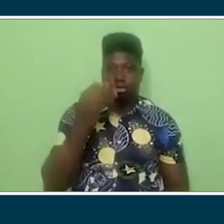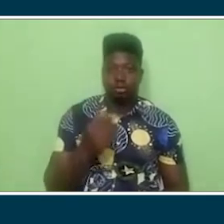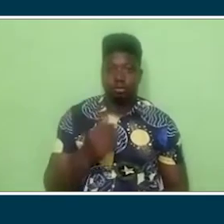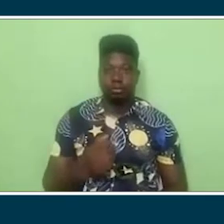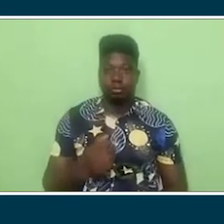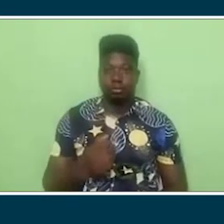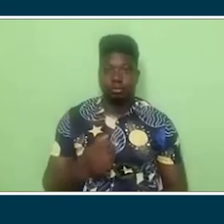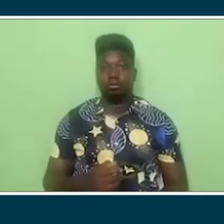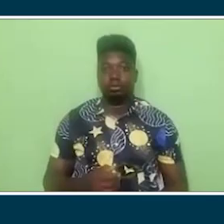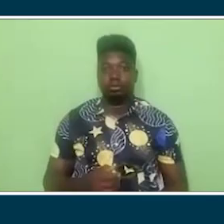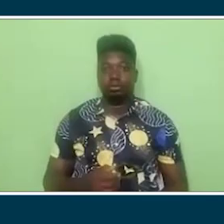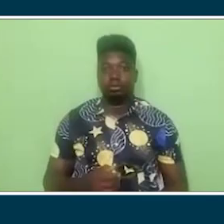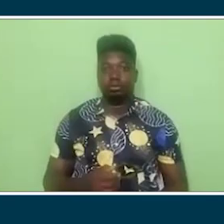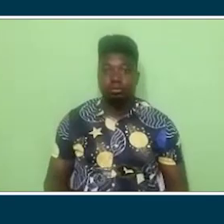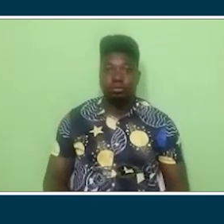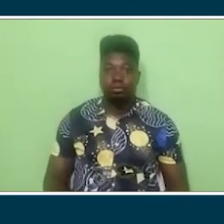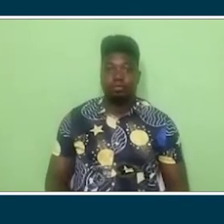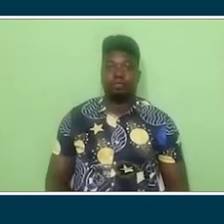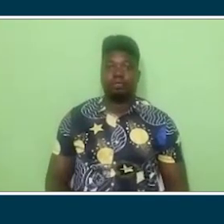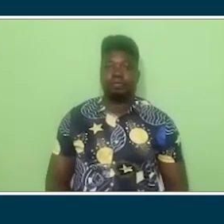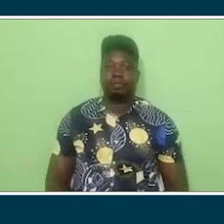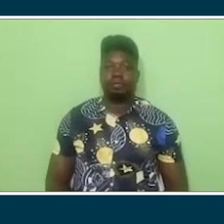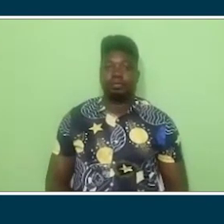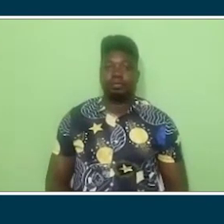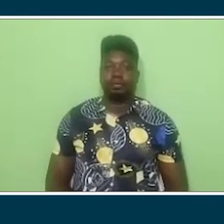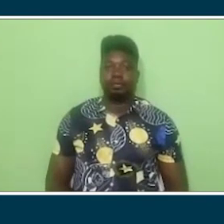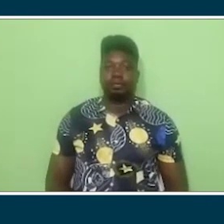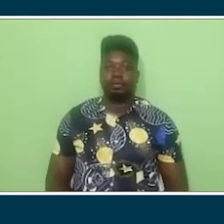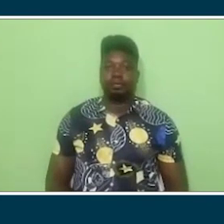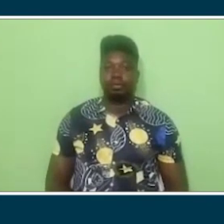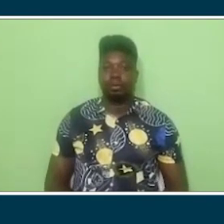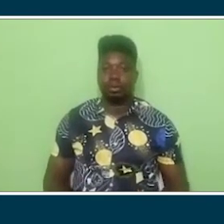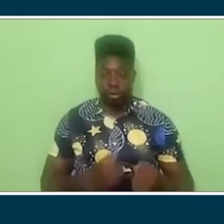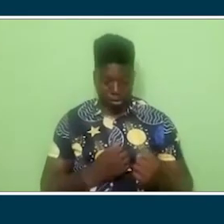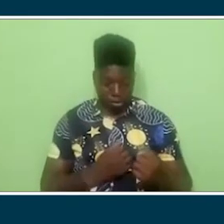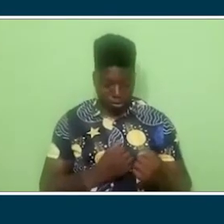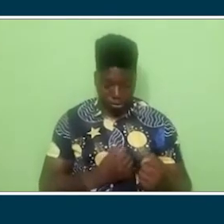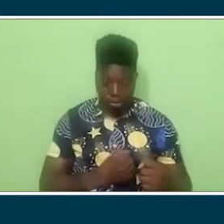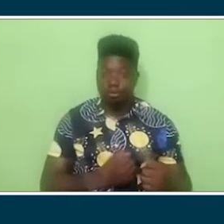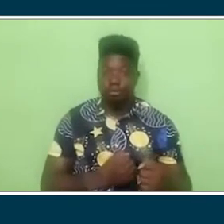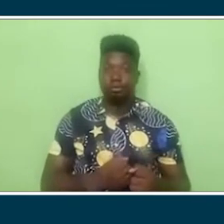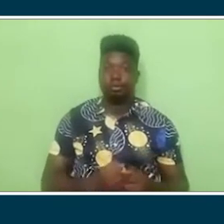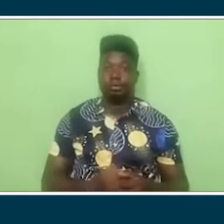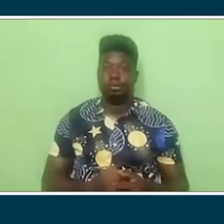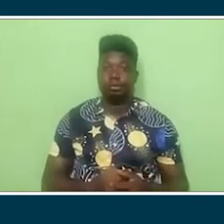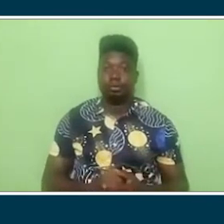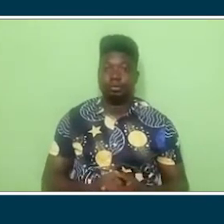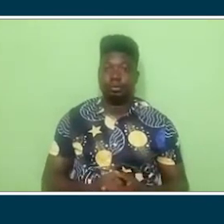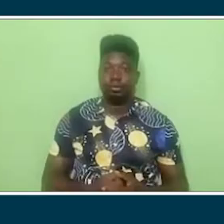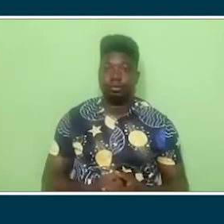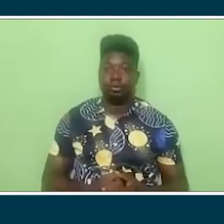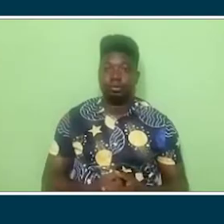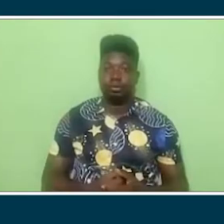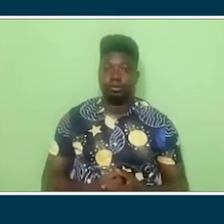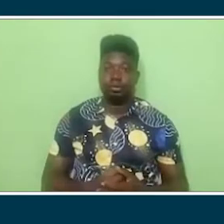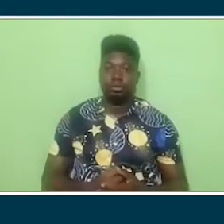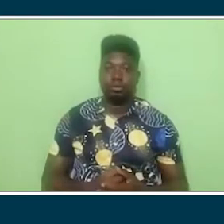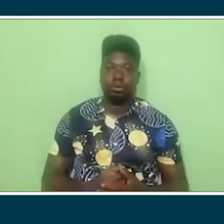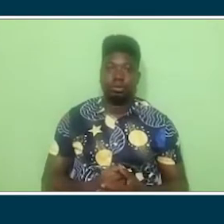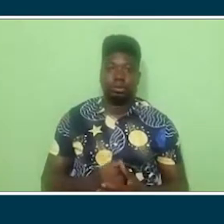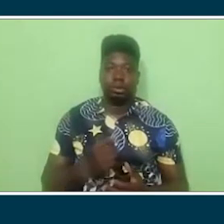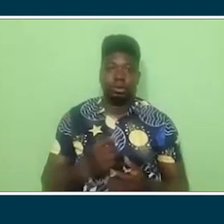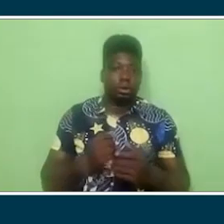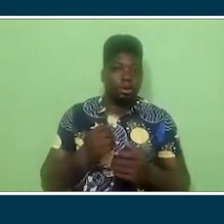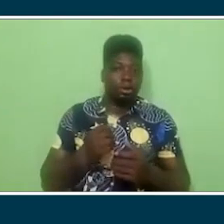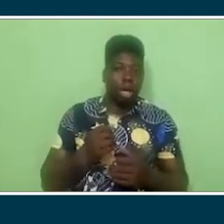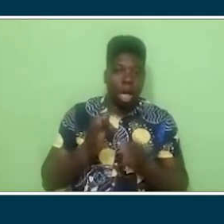shape: accuse, publicly shame, punish, and then exile, which, if you think about it, sounds an